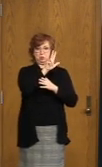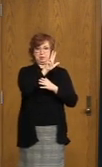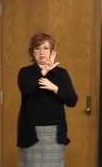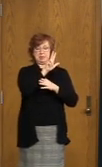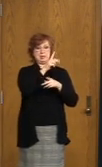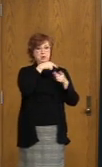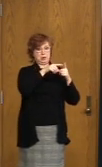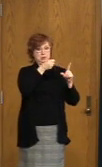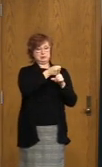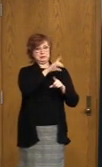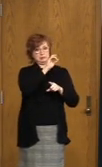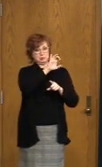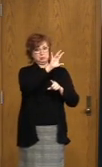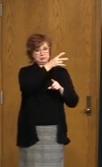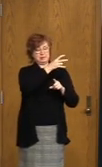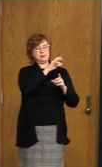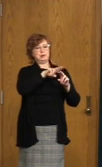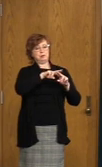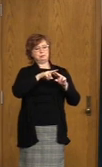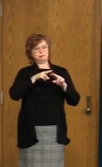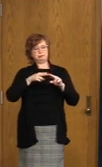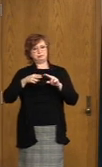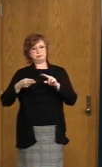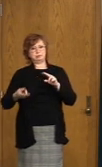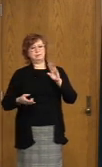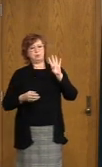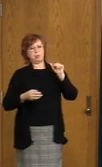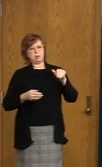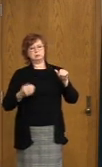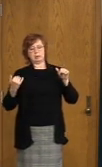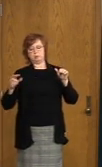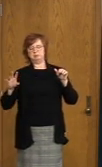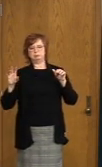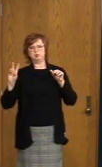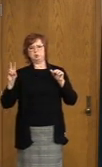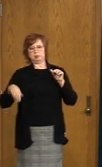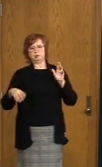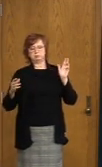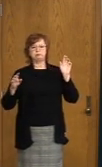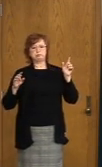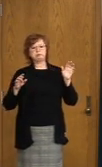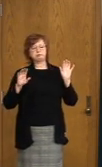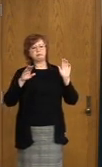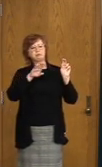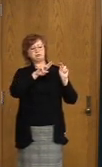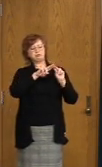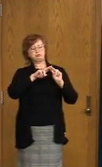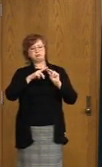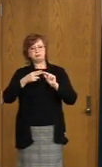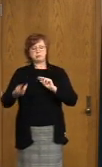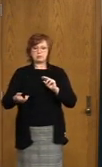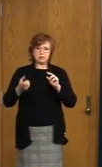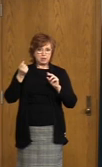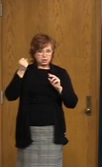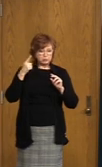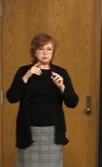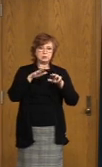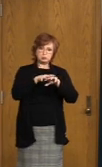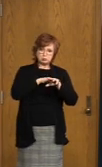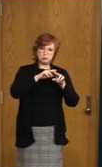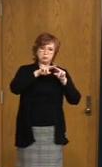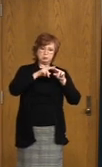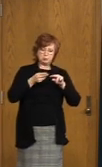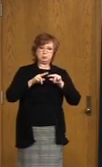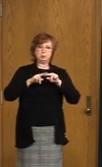4,763 on December the 7th. This gradual decline means that our current public health orders that are in place and the restrictions that we have